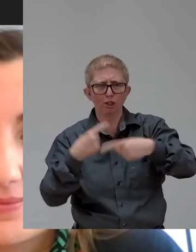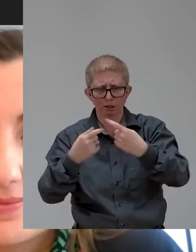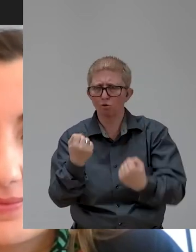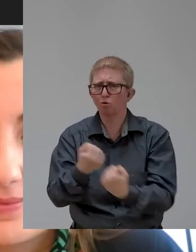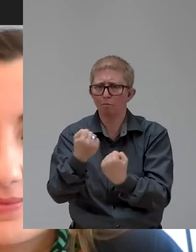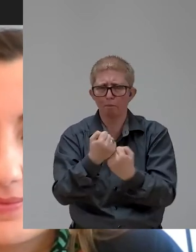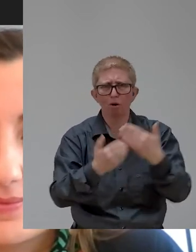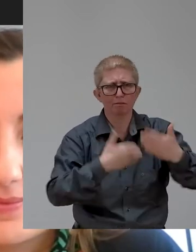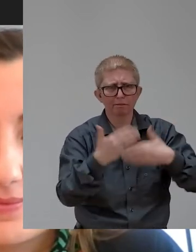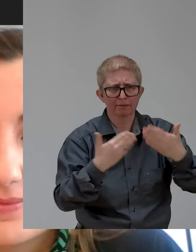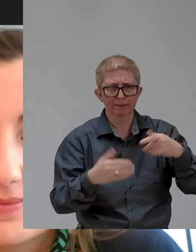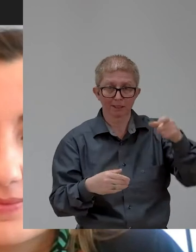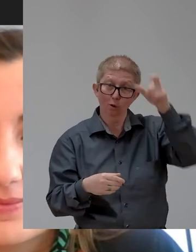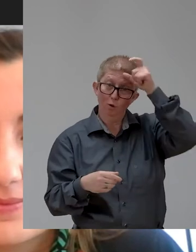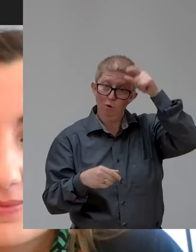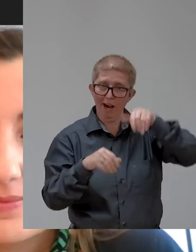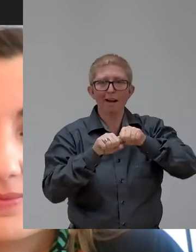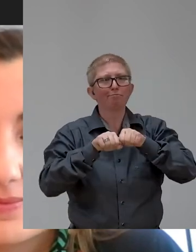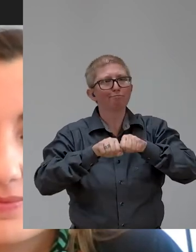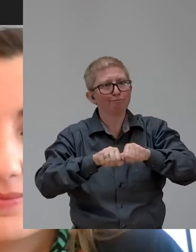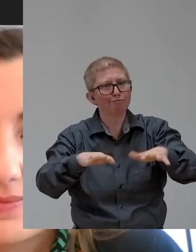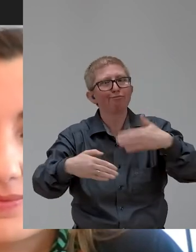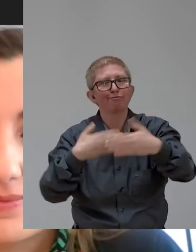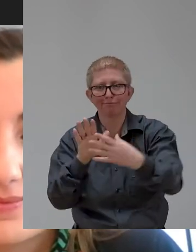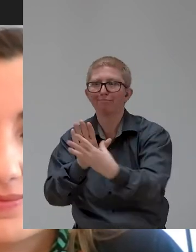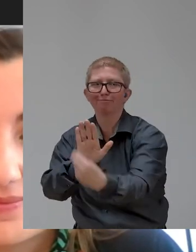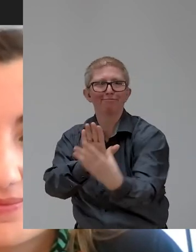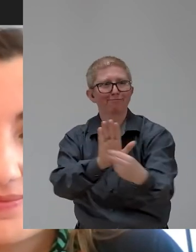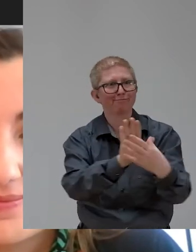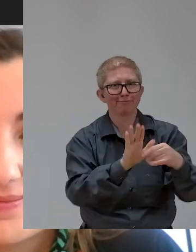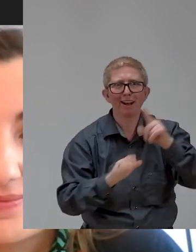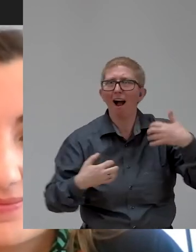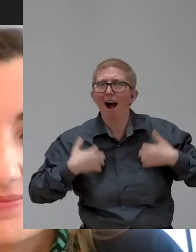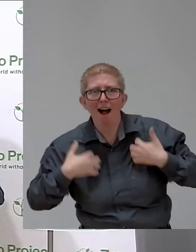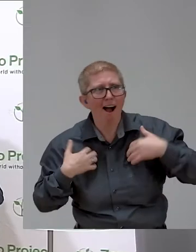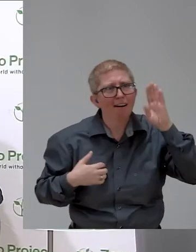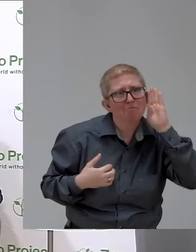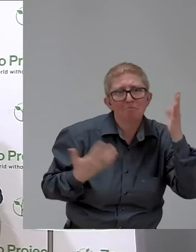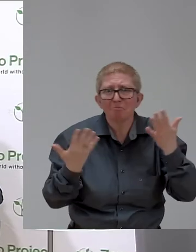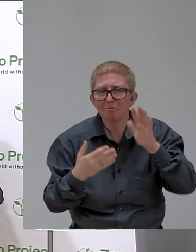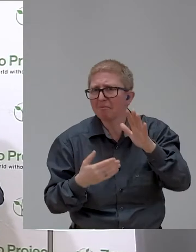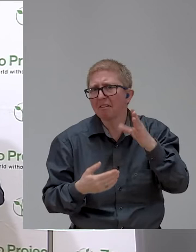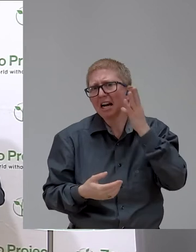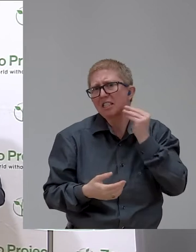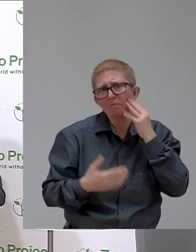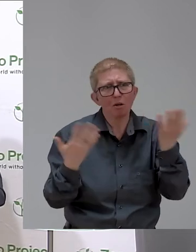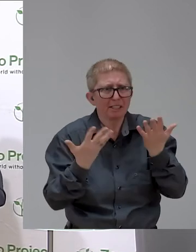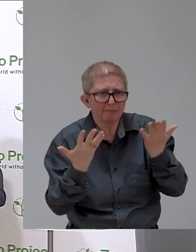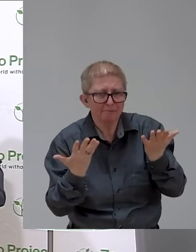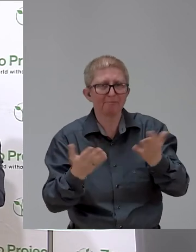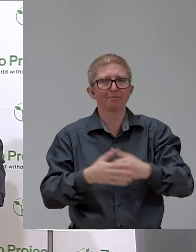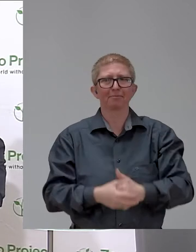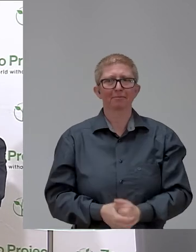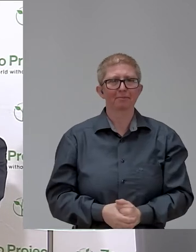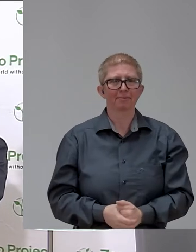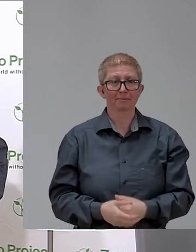of them have indeed replicated in Turkey. So we look forward to hearing a bit more on your experience in a minute. And I'd like to welcome